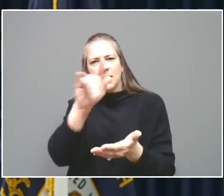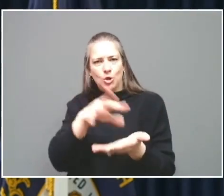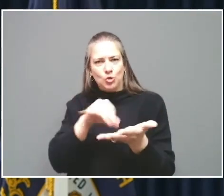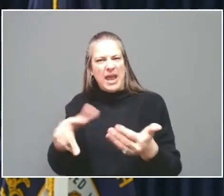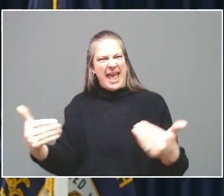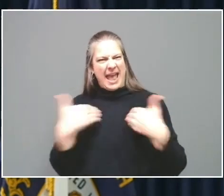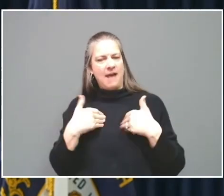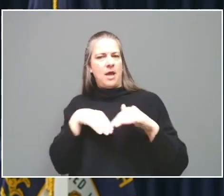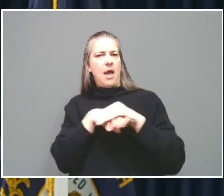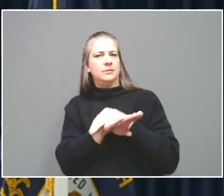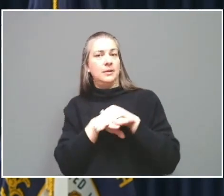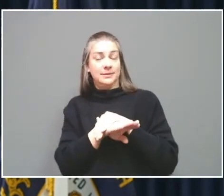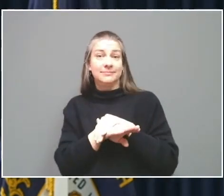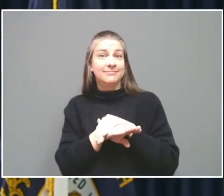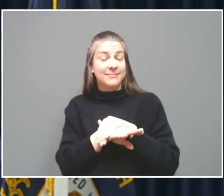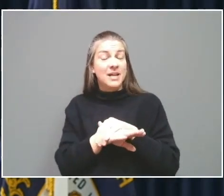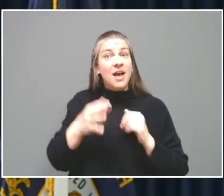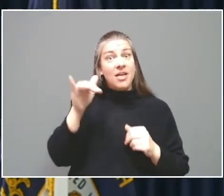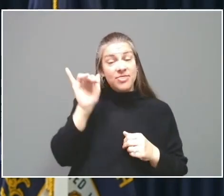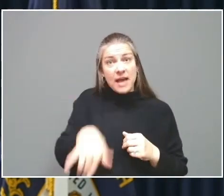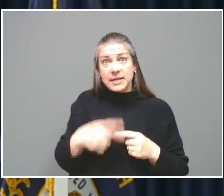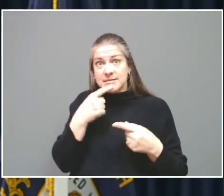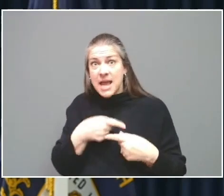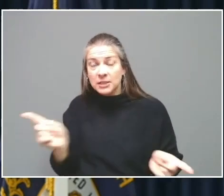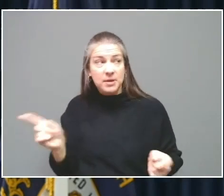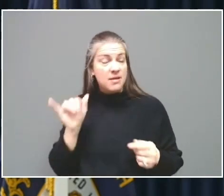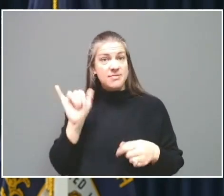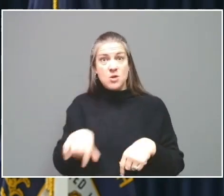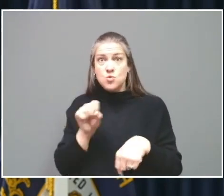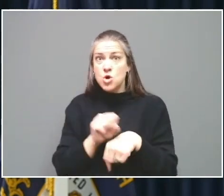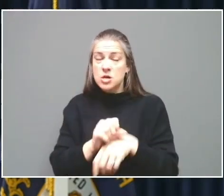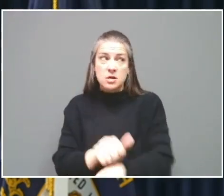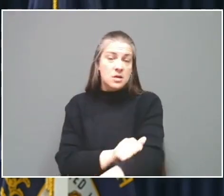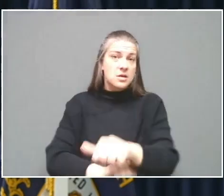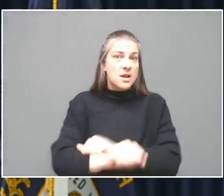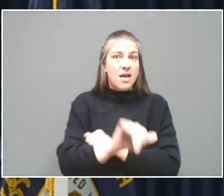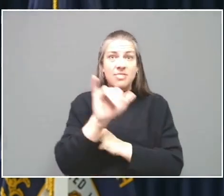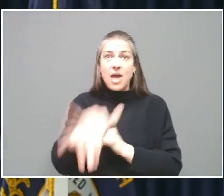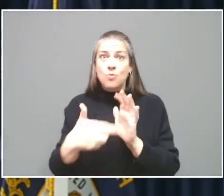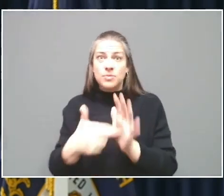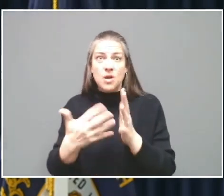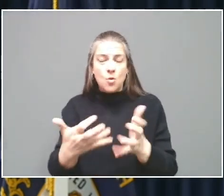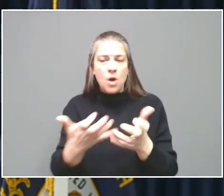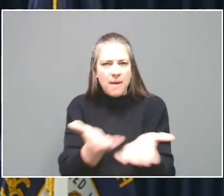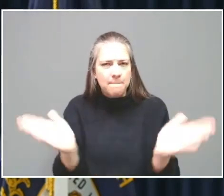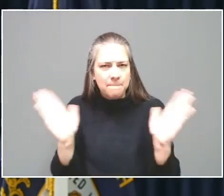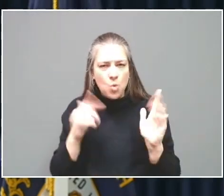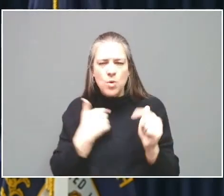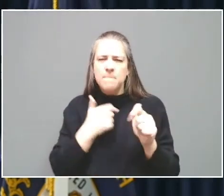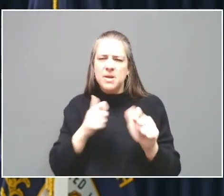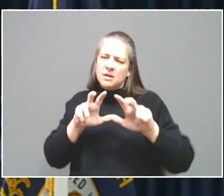critical work that will follow represents the best of us, because now is the time to invest heavily in our students,